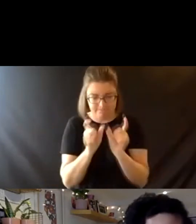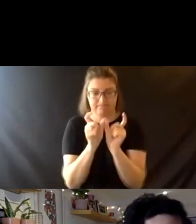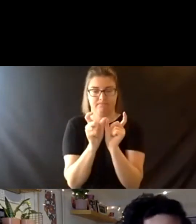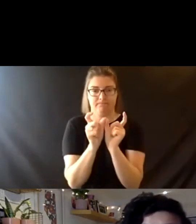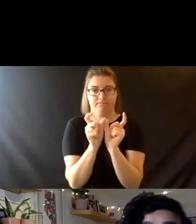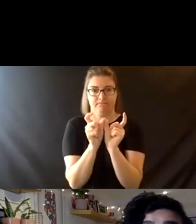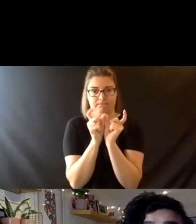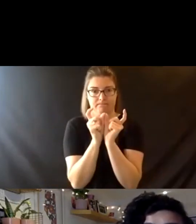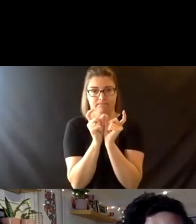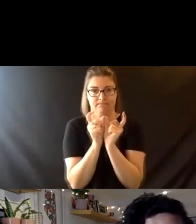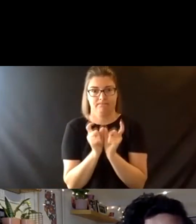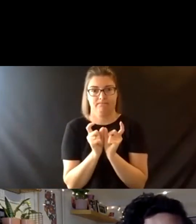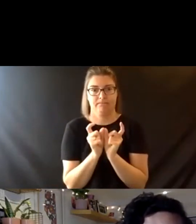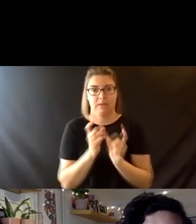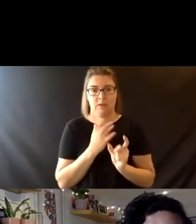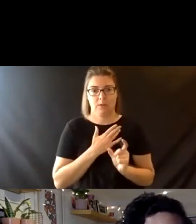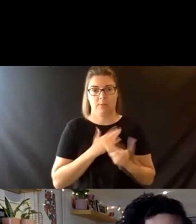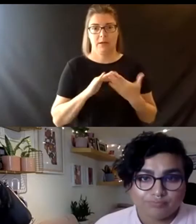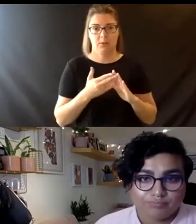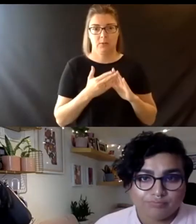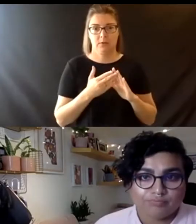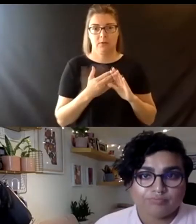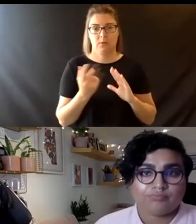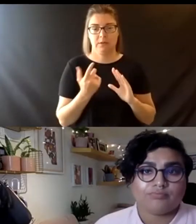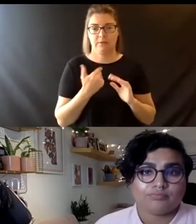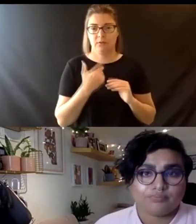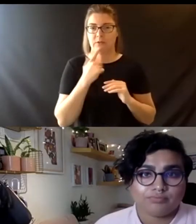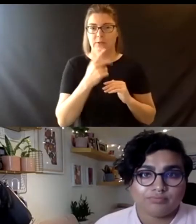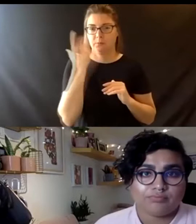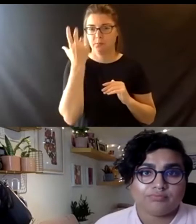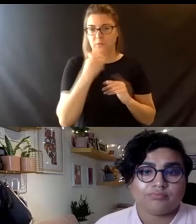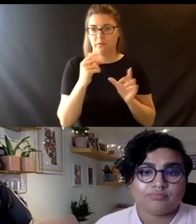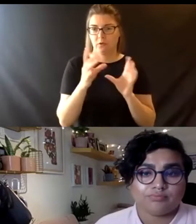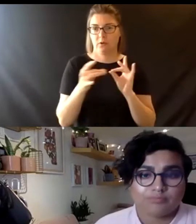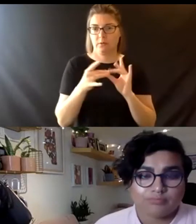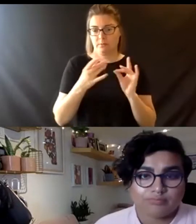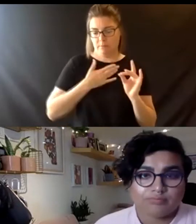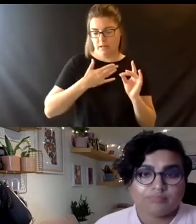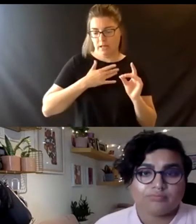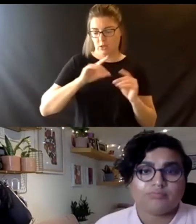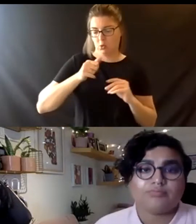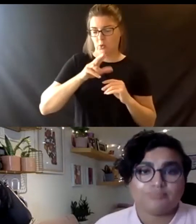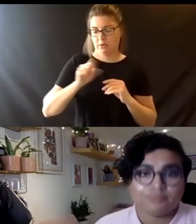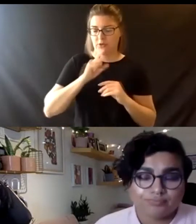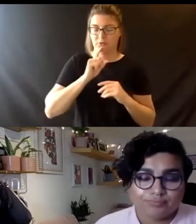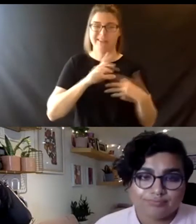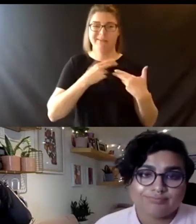so in my community, we have a really beautiful saying, my queerness is traditional.